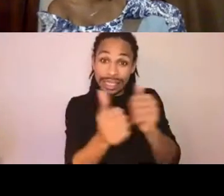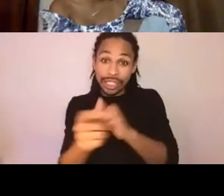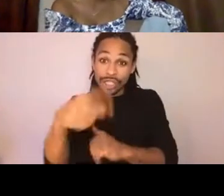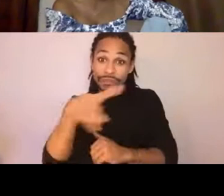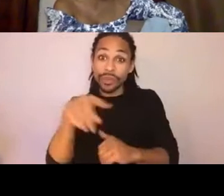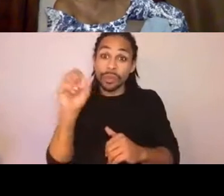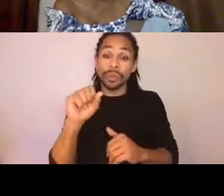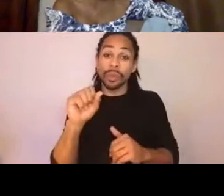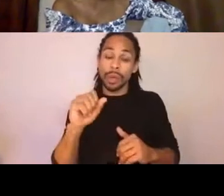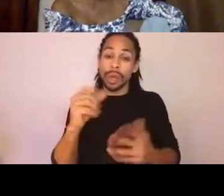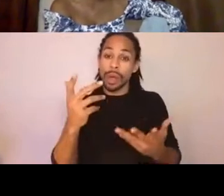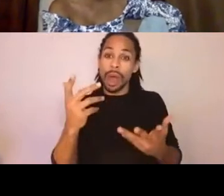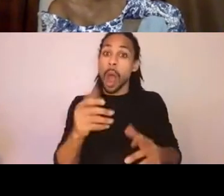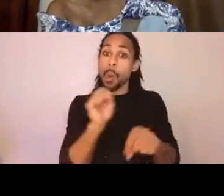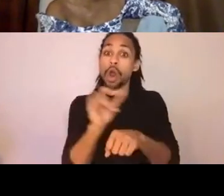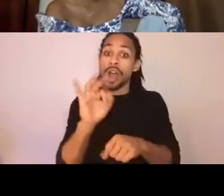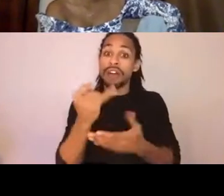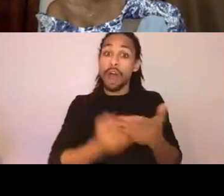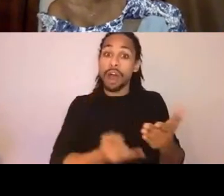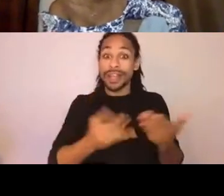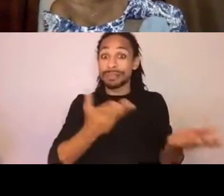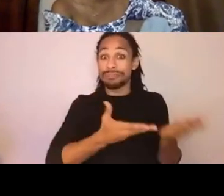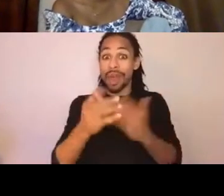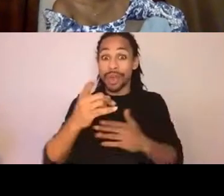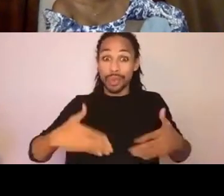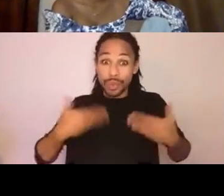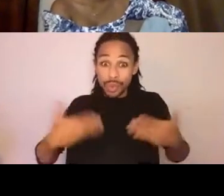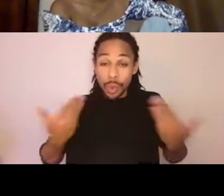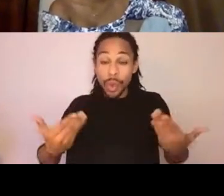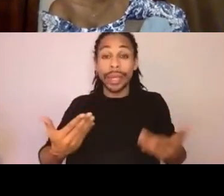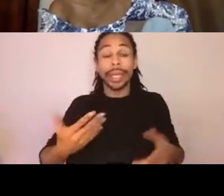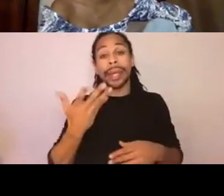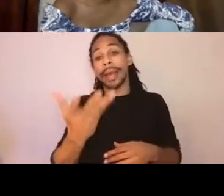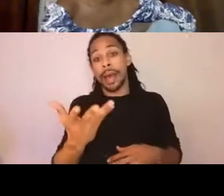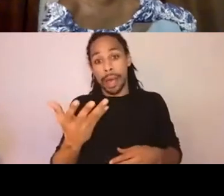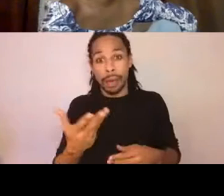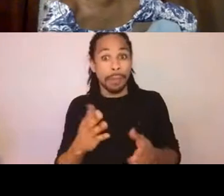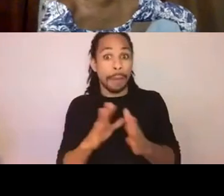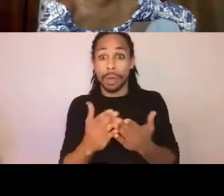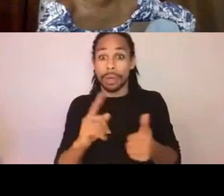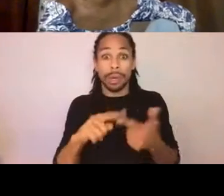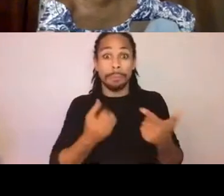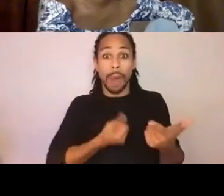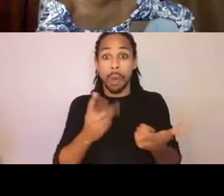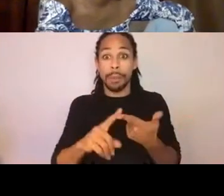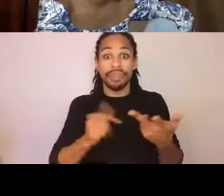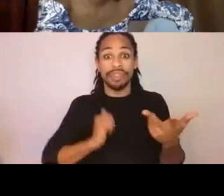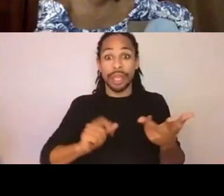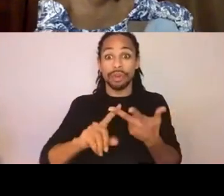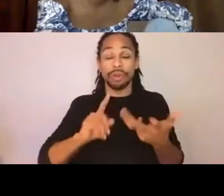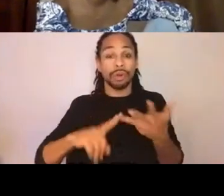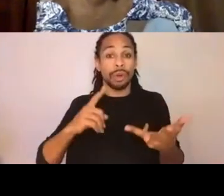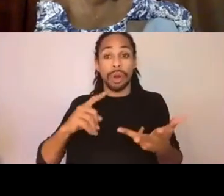has brought you some joy, if you could recommend a piece of theater, a book, a poem, a movie, an album,